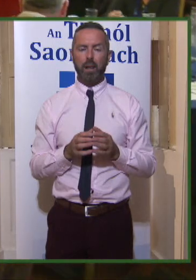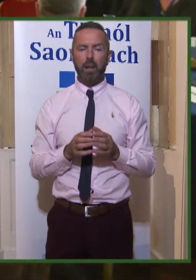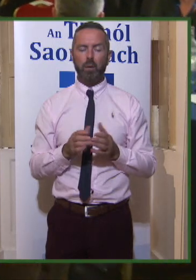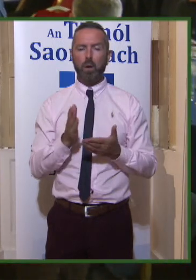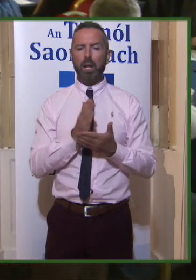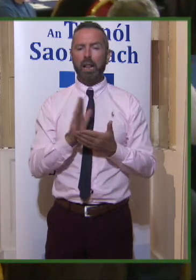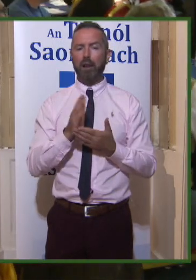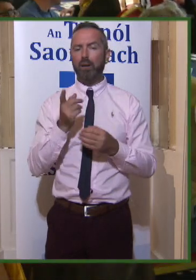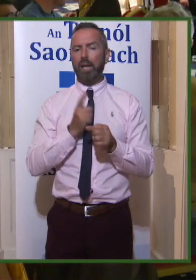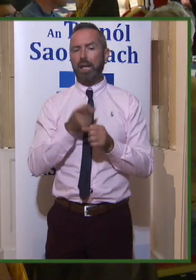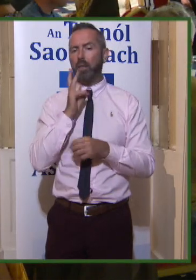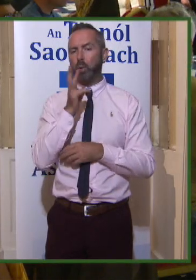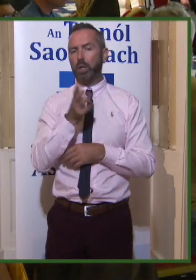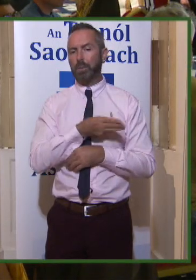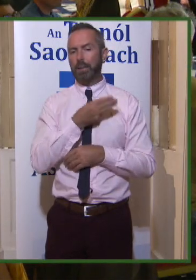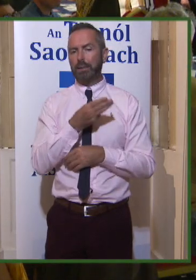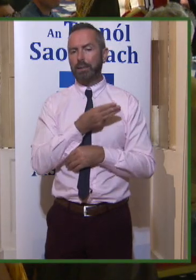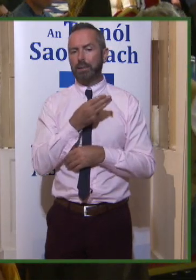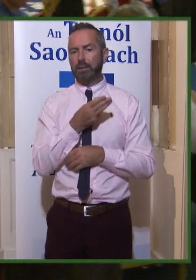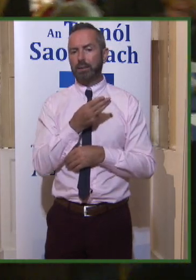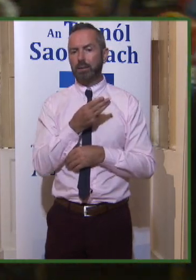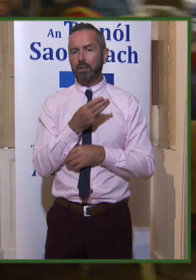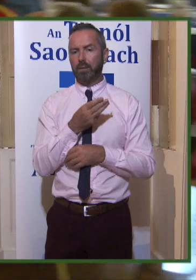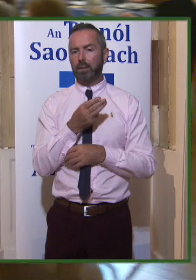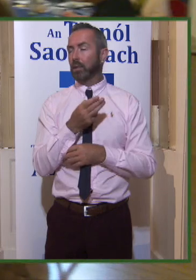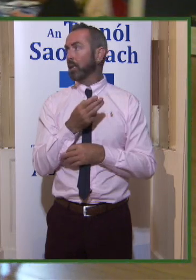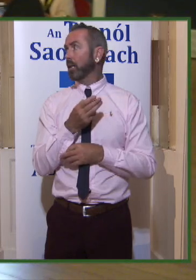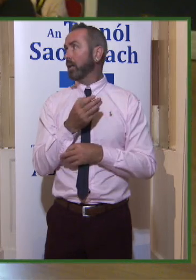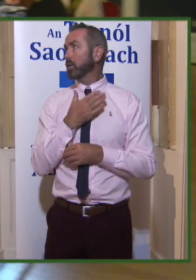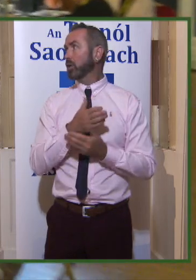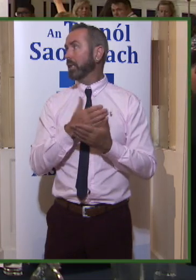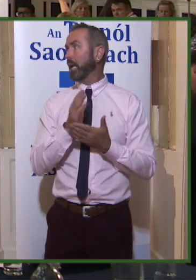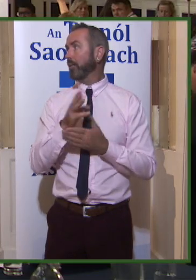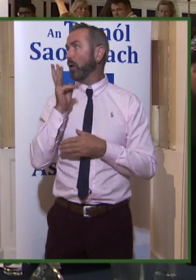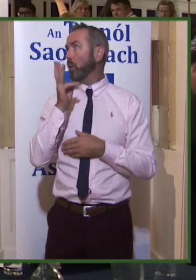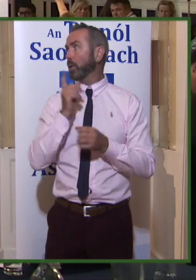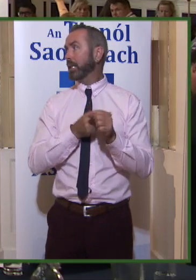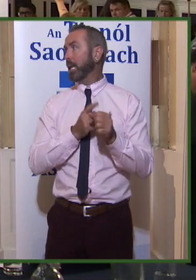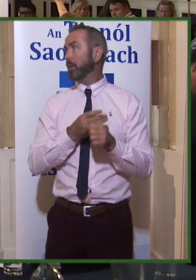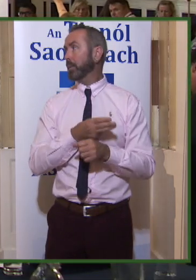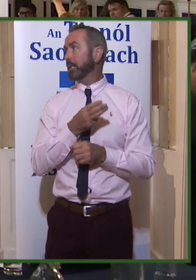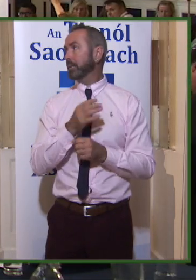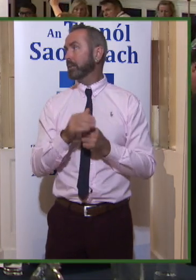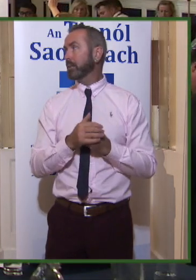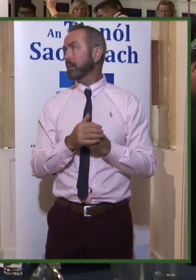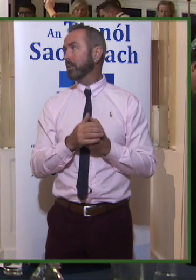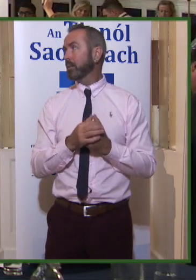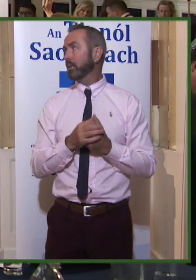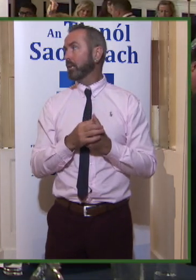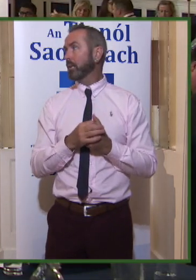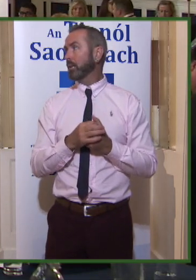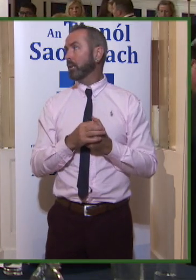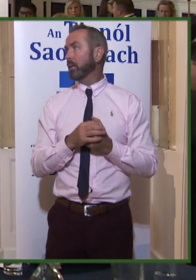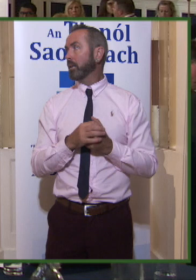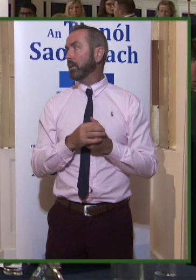Okay, so wait for the microphone, Nicole. Sorry, can you just clarify again so people are clear what's the for and what's the against? Okay, yeah,